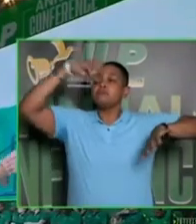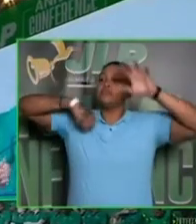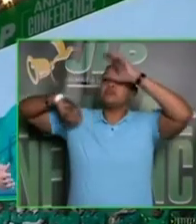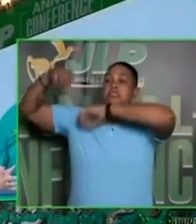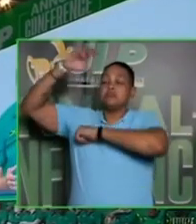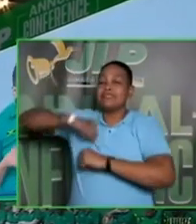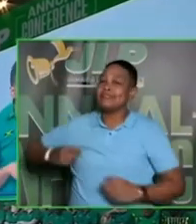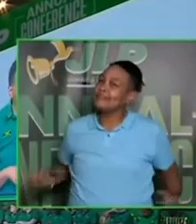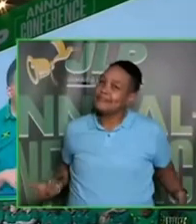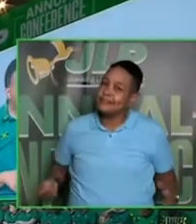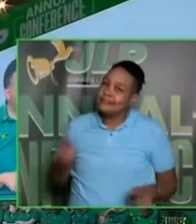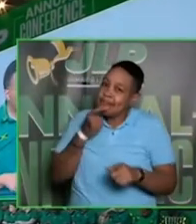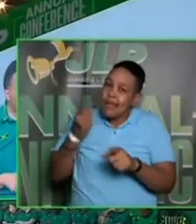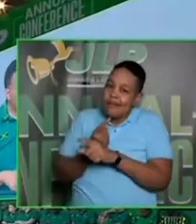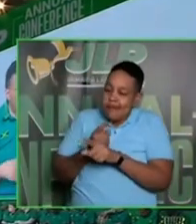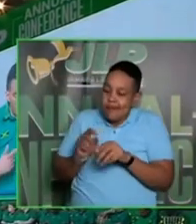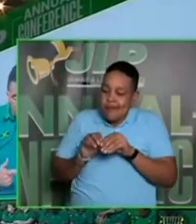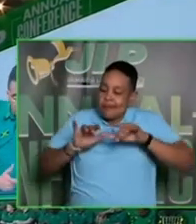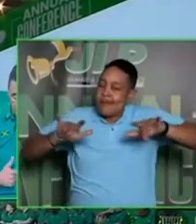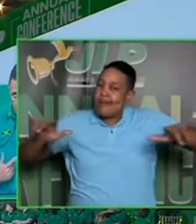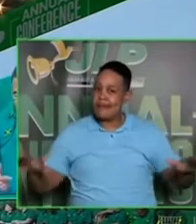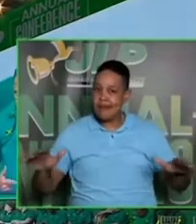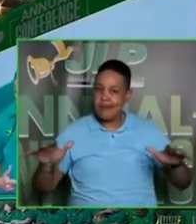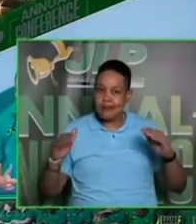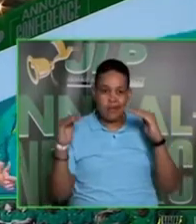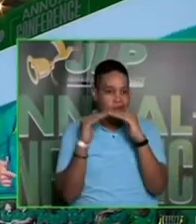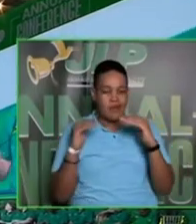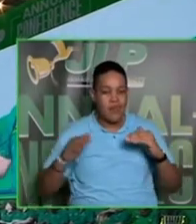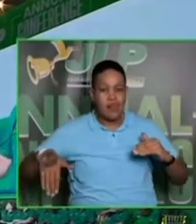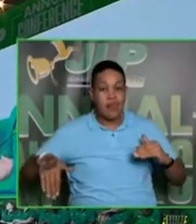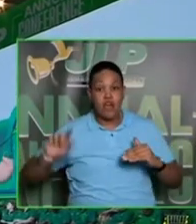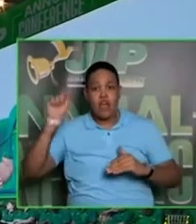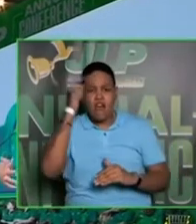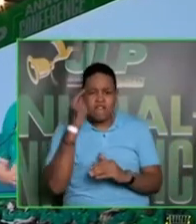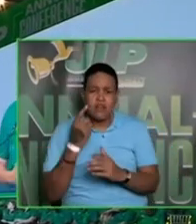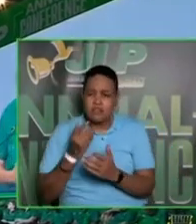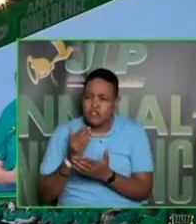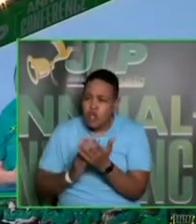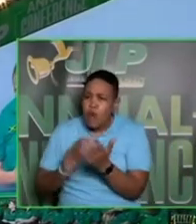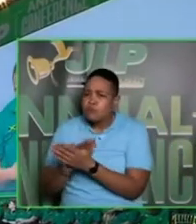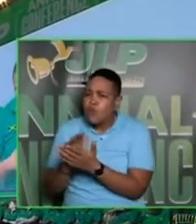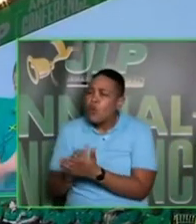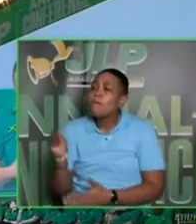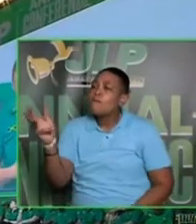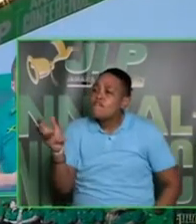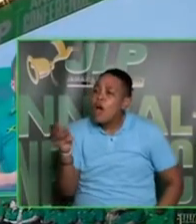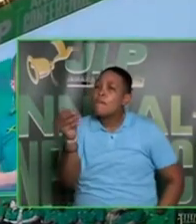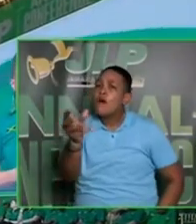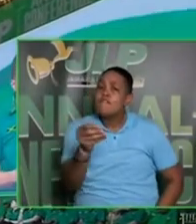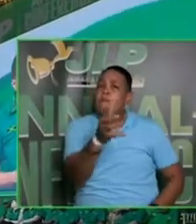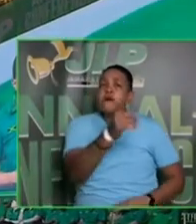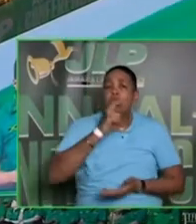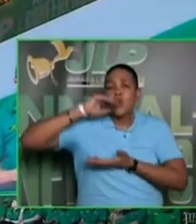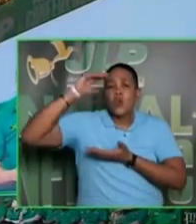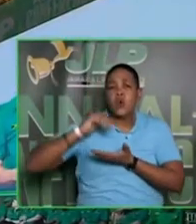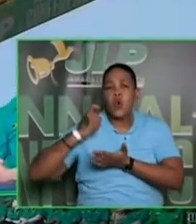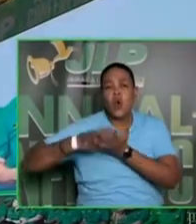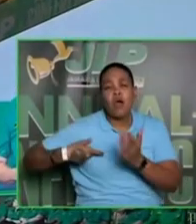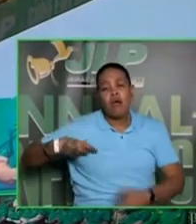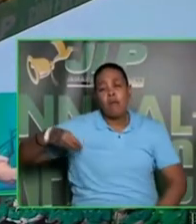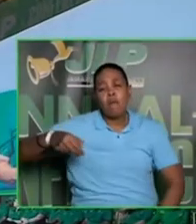The government currently does make some provisions to certain schools to offset the cost of transportation